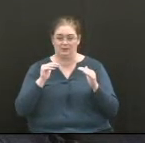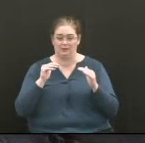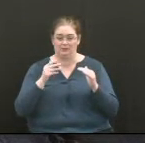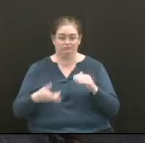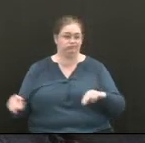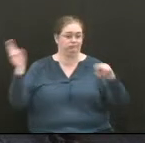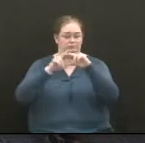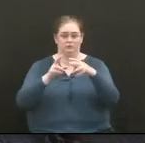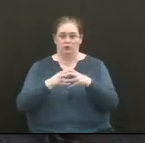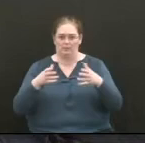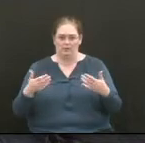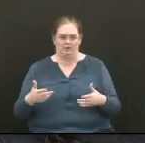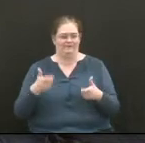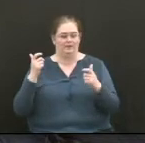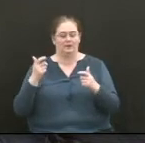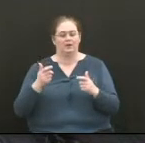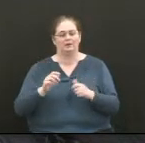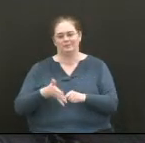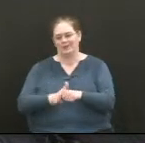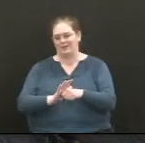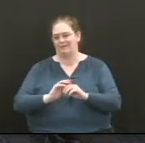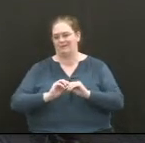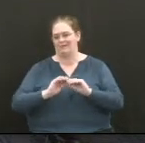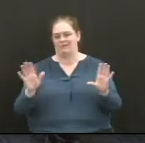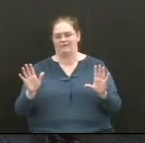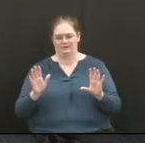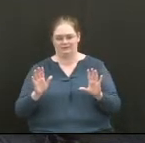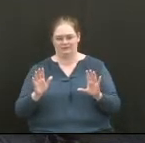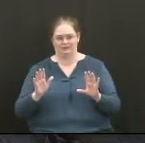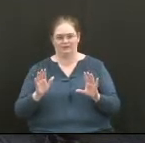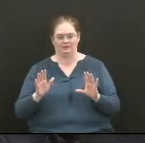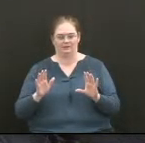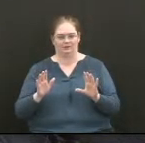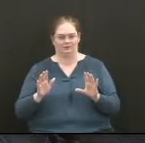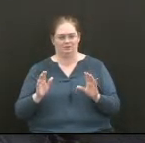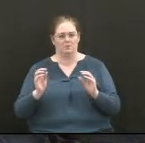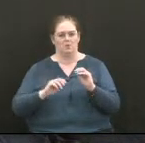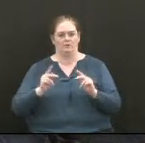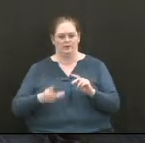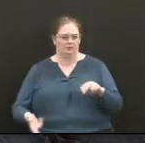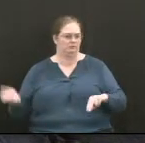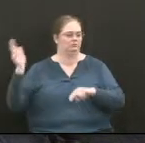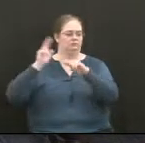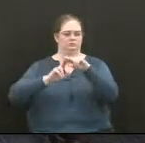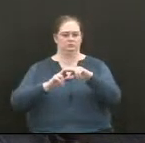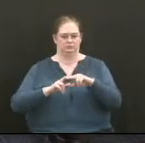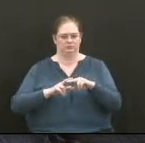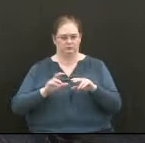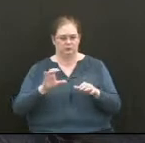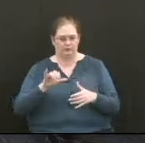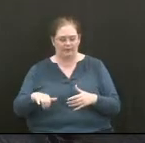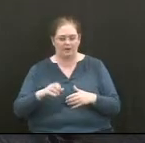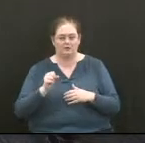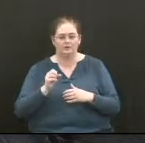The pandemic clearly had an impact in ramping up the numbers of people who were going to be doing that.